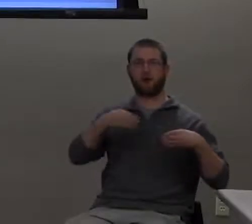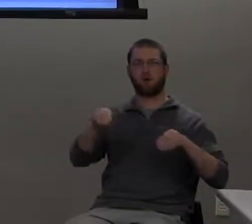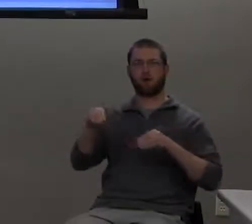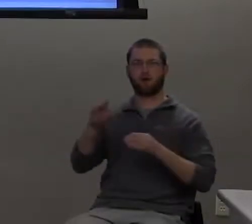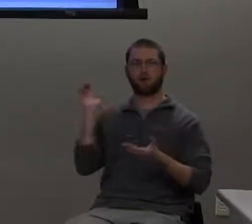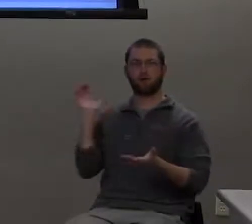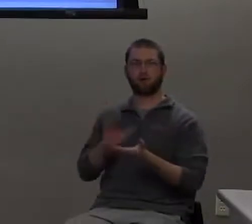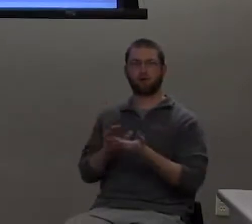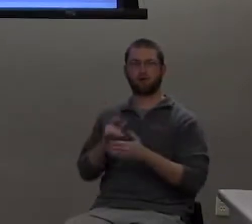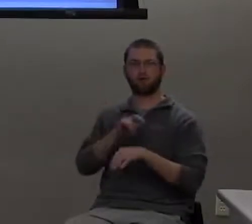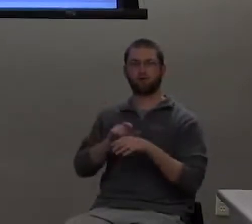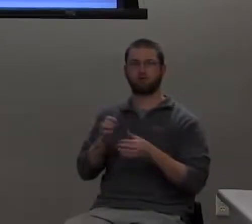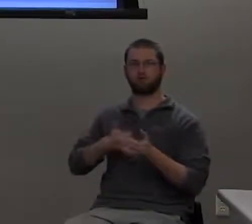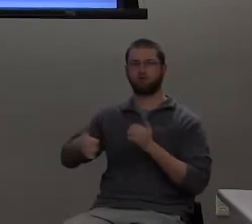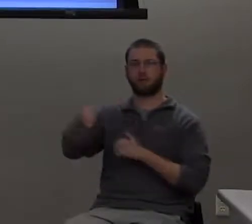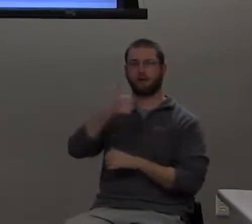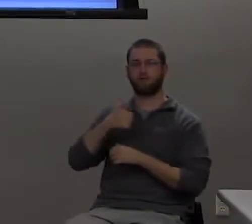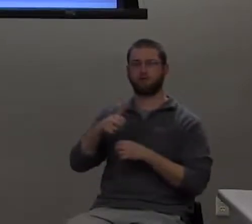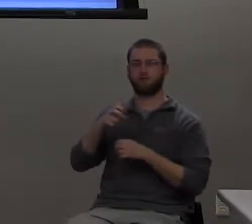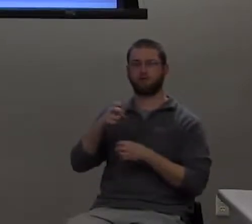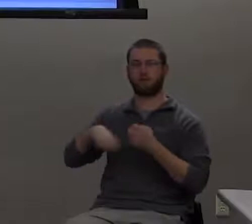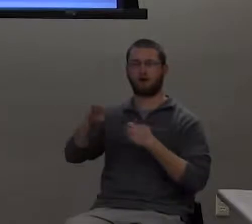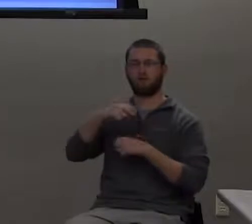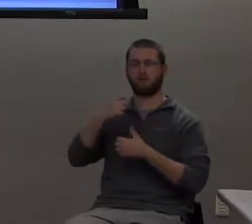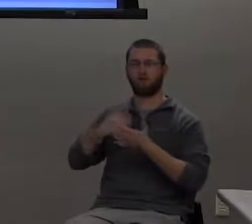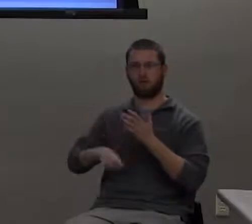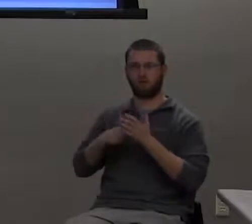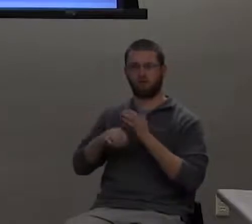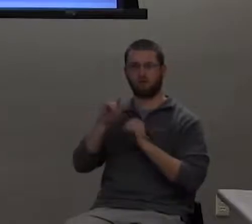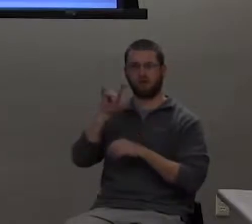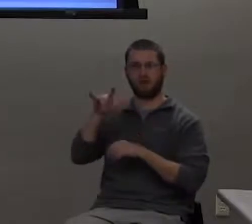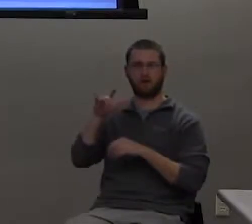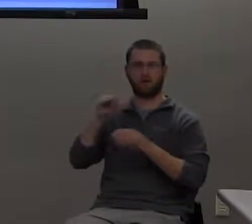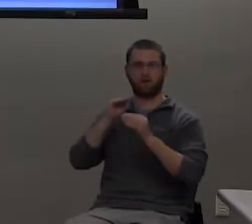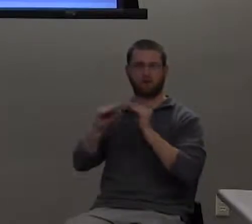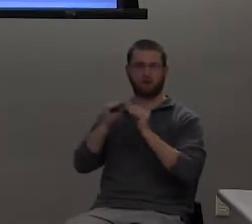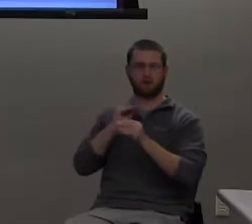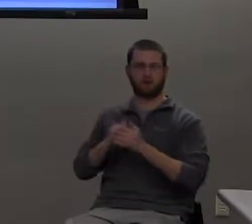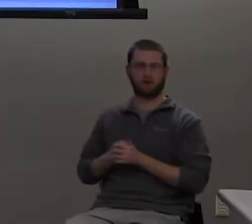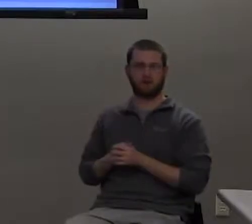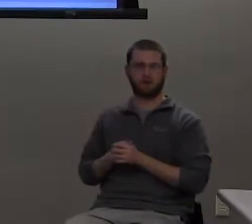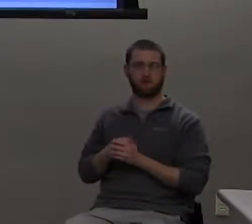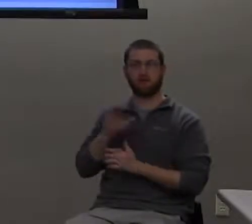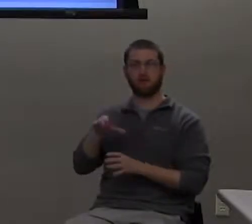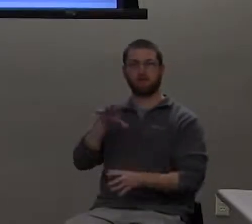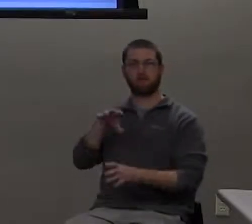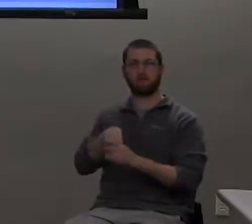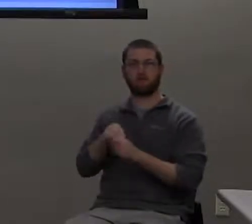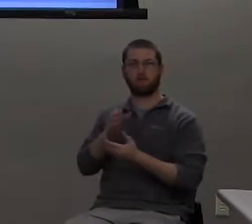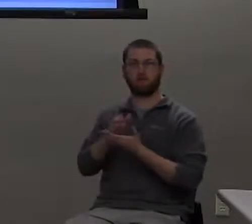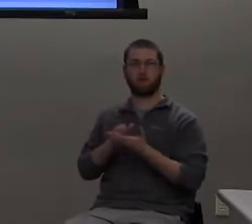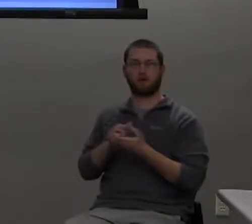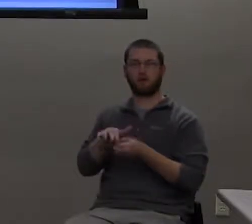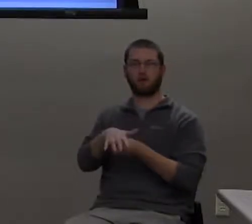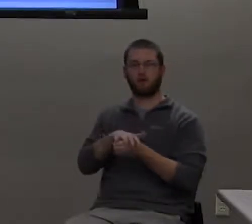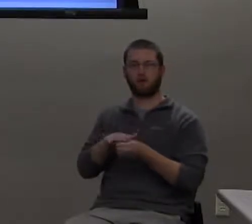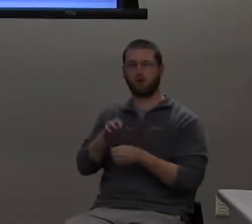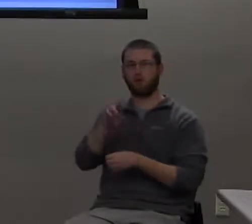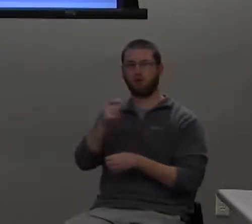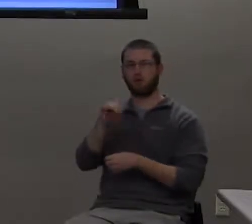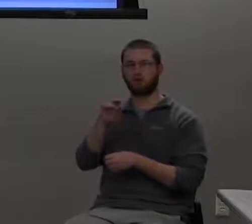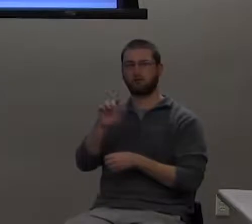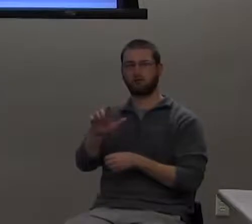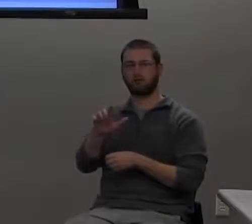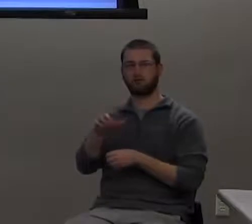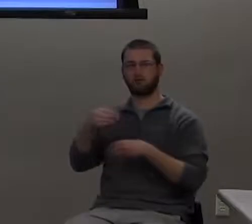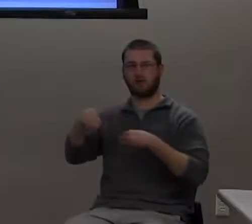get those aircraft repaired. So that goes into as part of that local and regional distribution, that logistics.